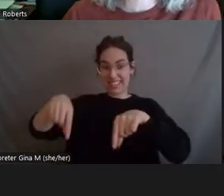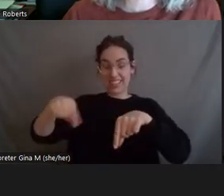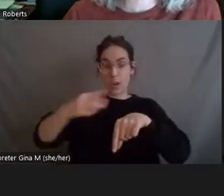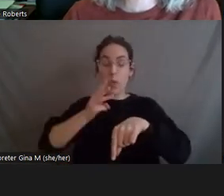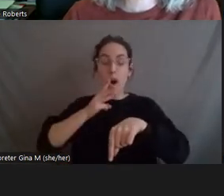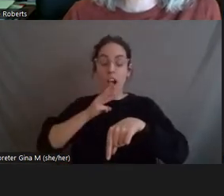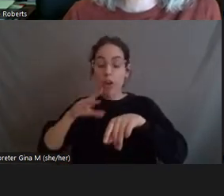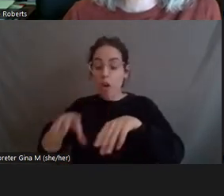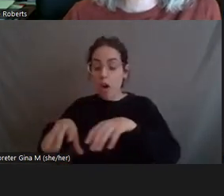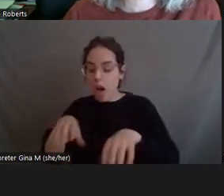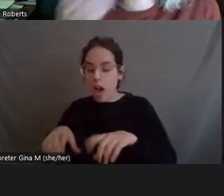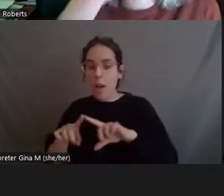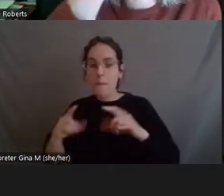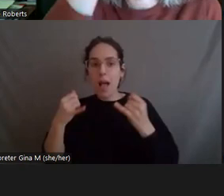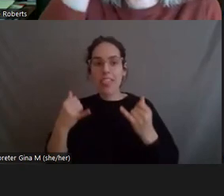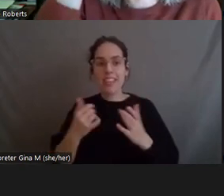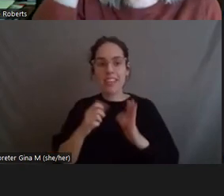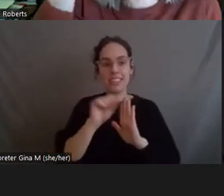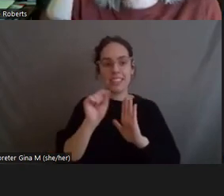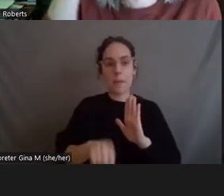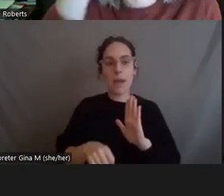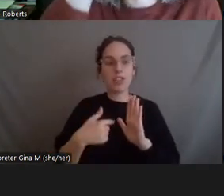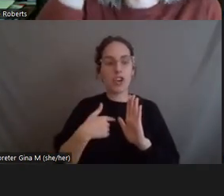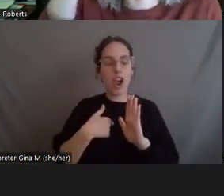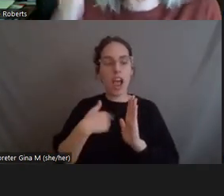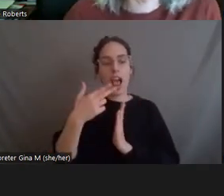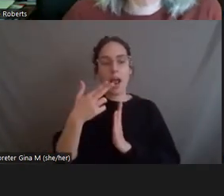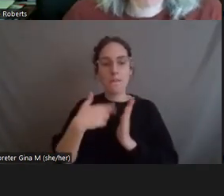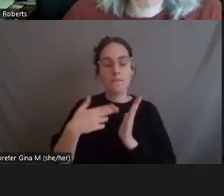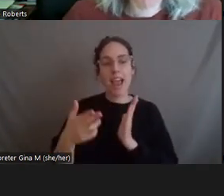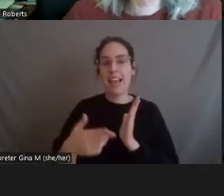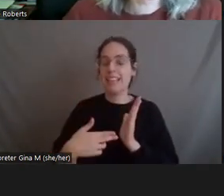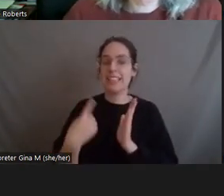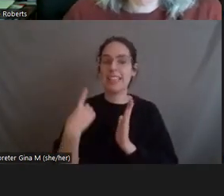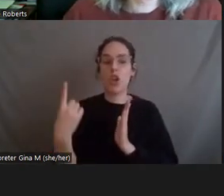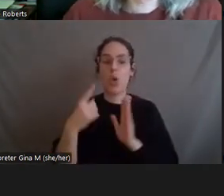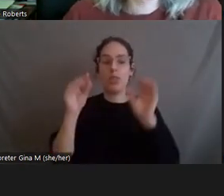I'm really doing a lot of the paintings of just sky and the water.